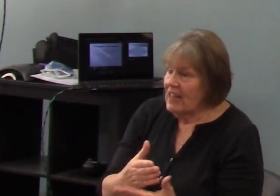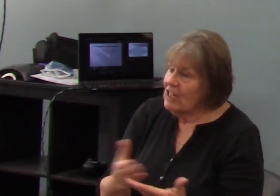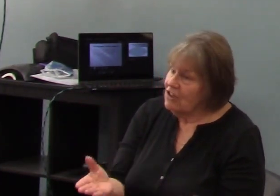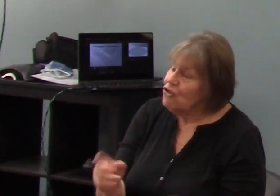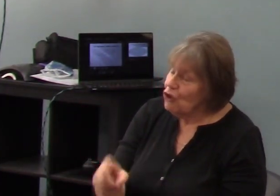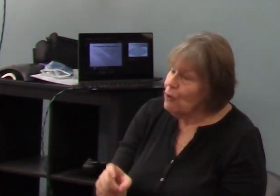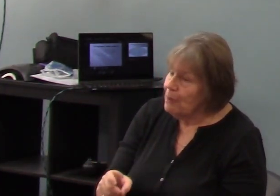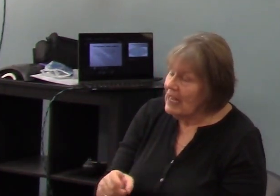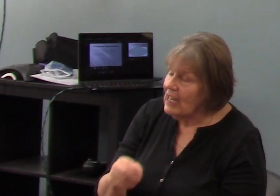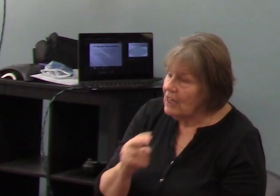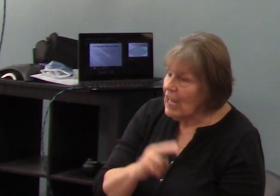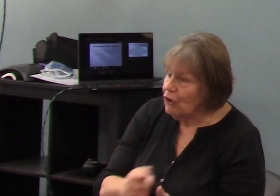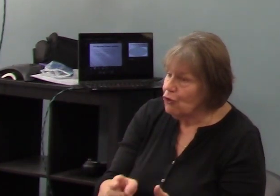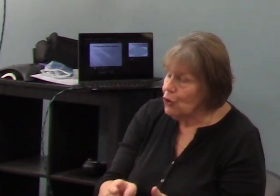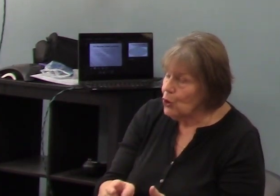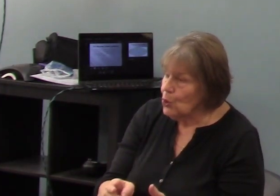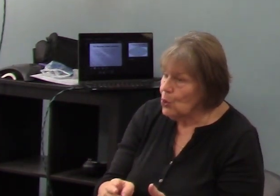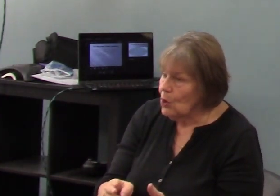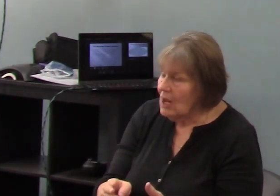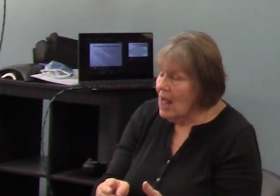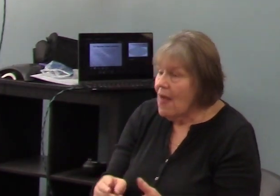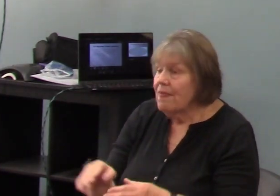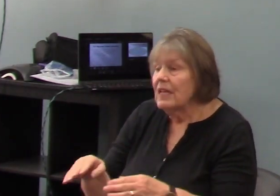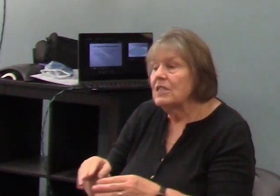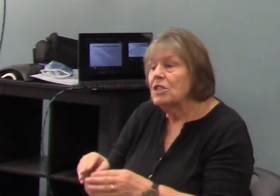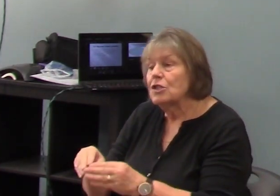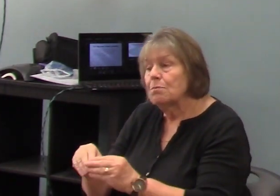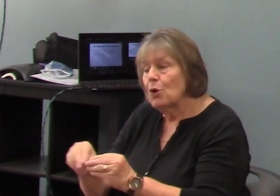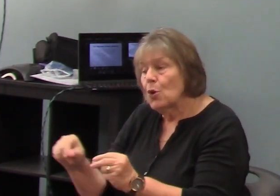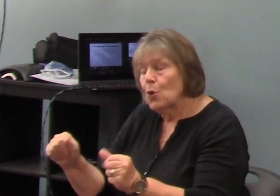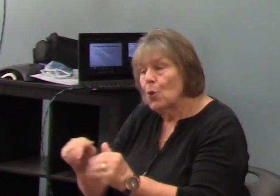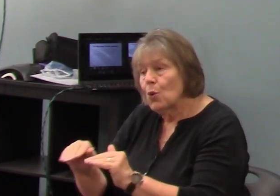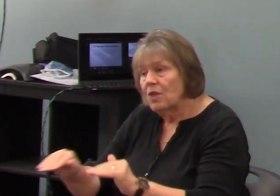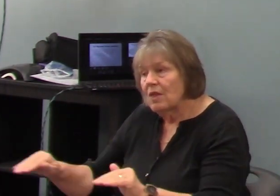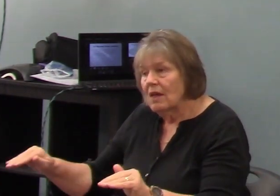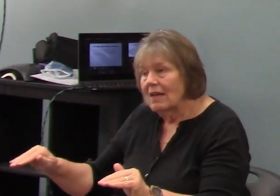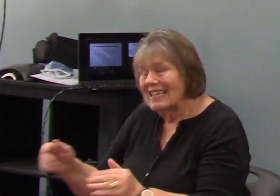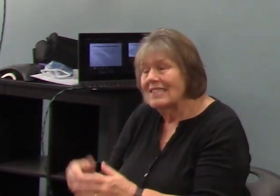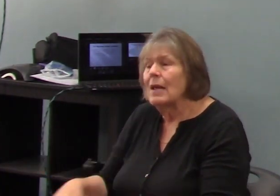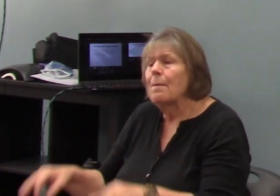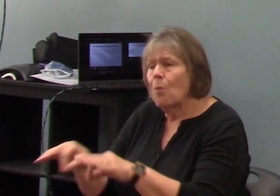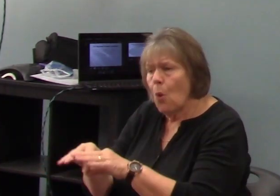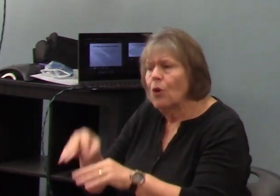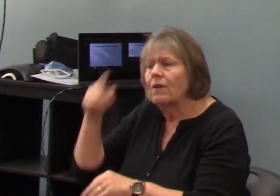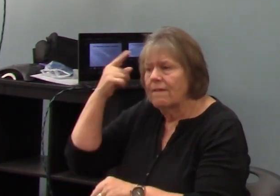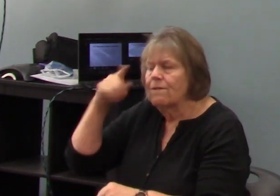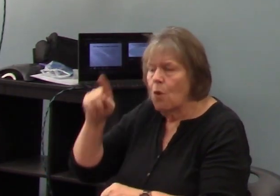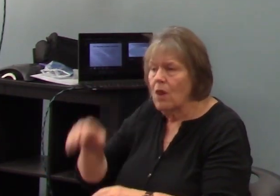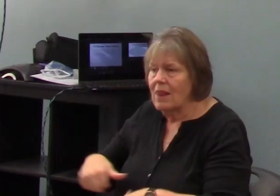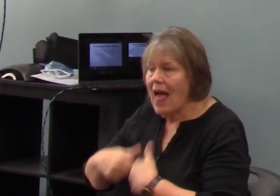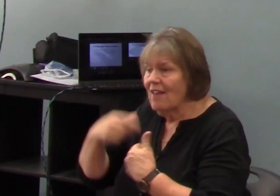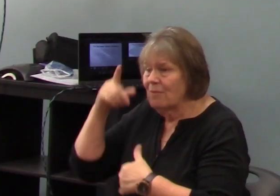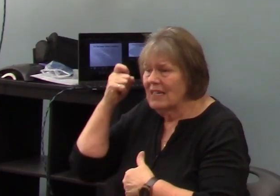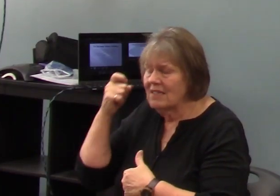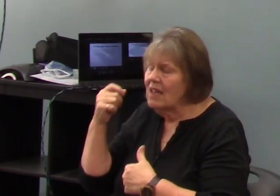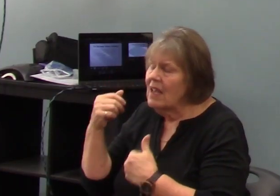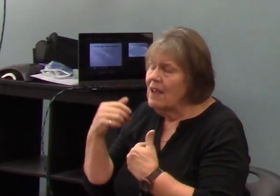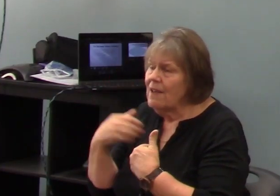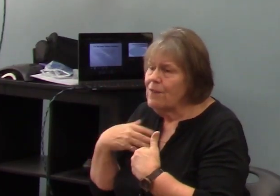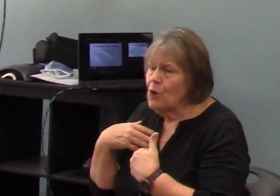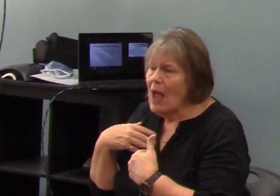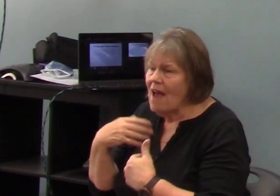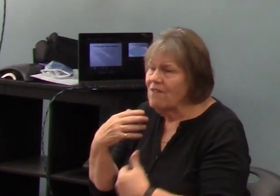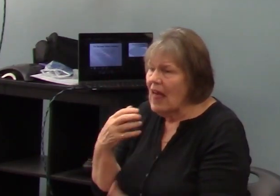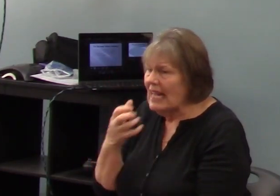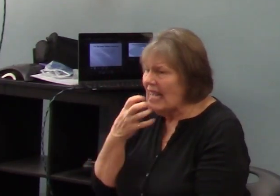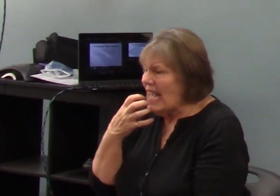The smoothness one particularly is important for life because if you have big clumps of heat here and there, you're going to get these giant,